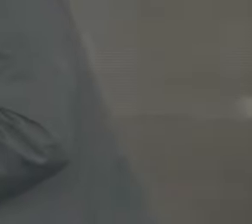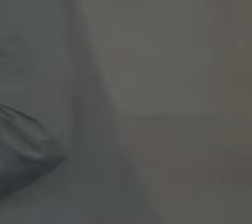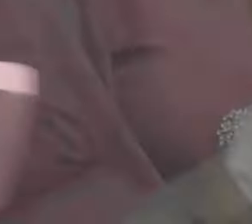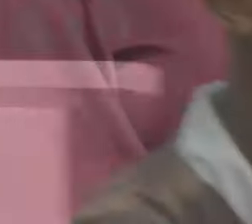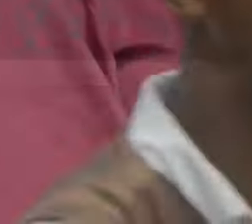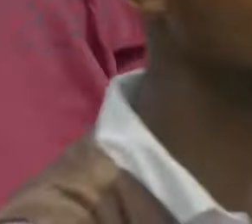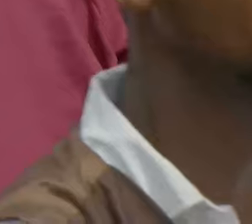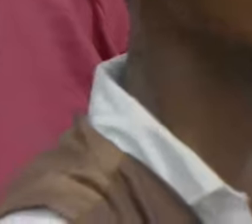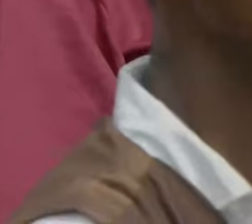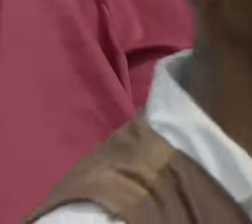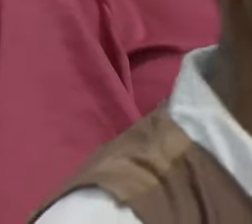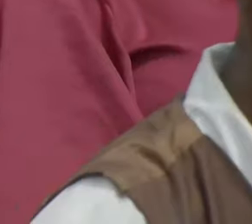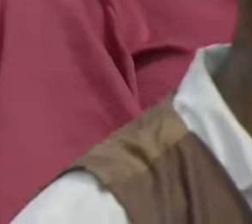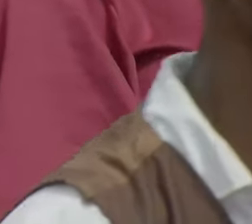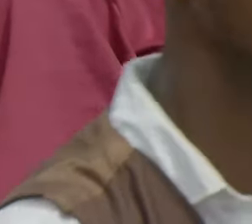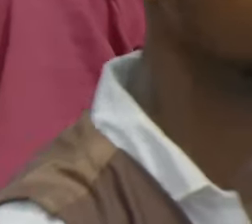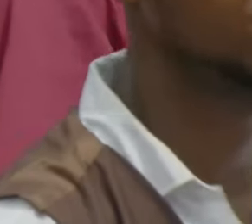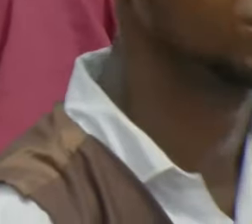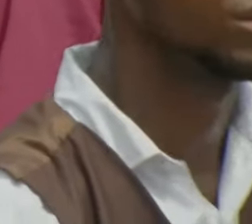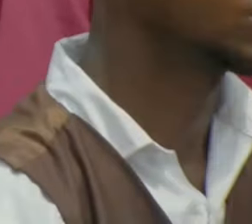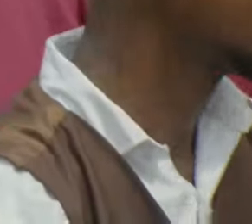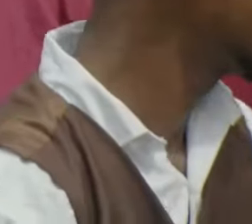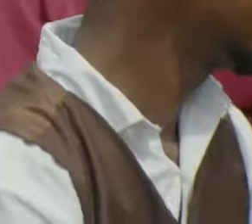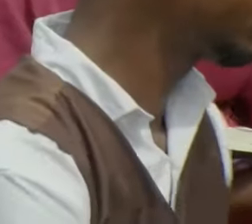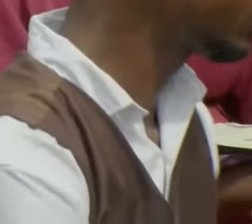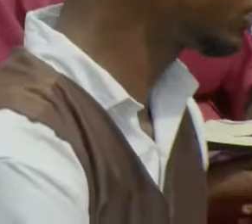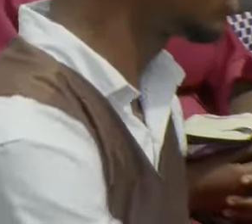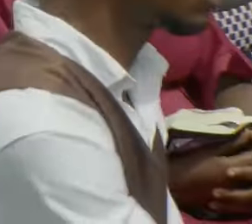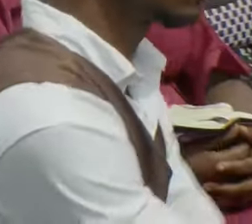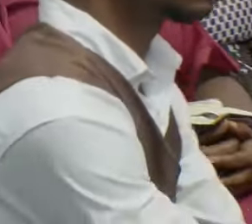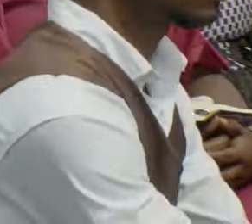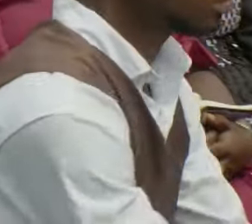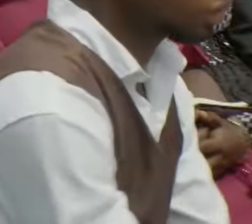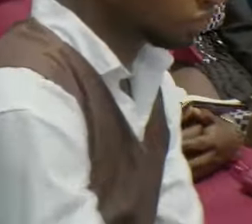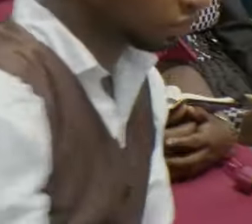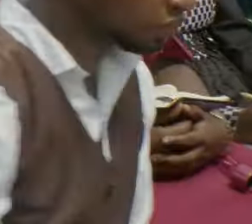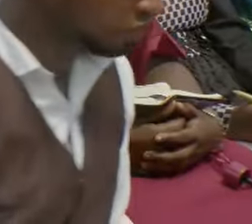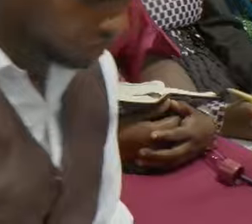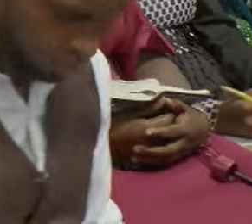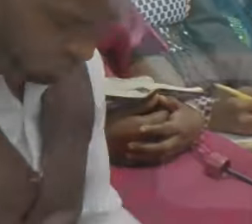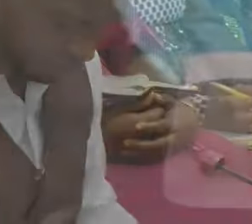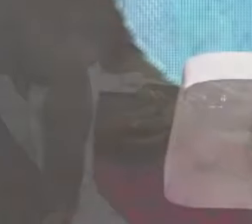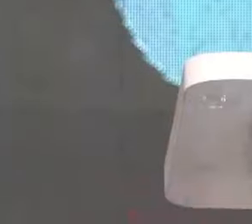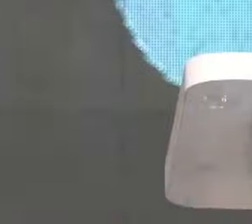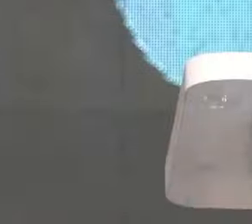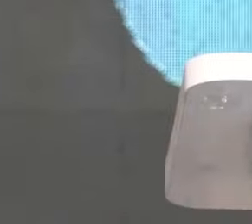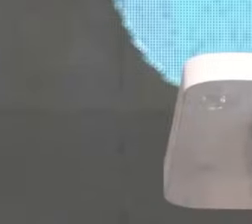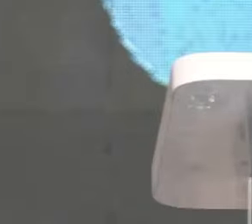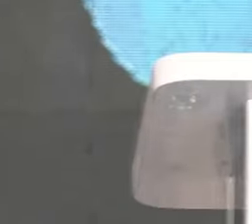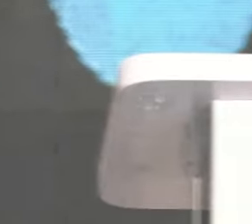today. Look at number two here. Number two is the consequence and the fatality of